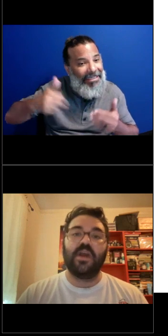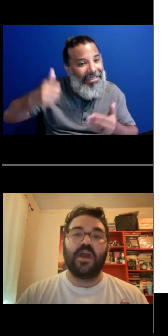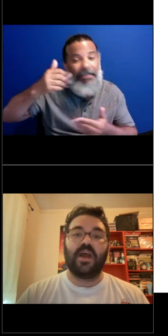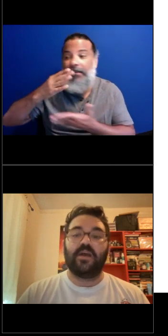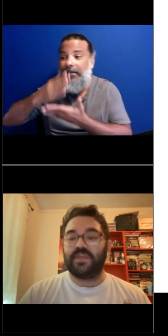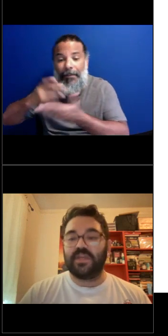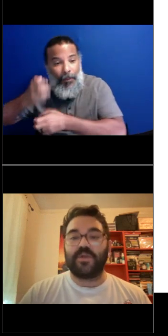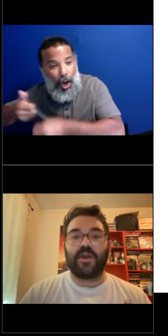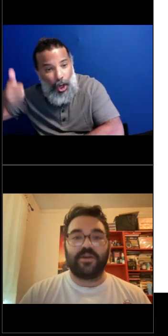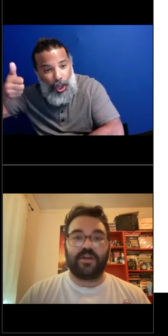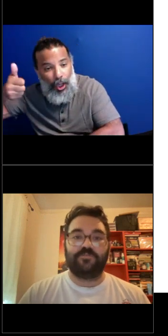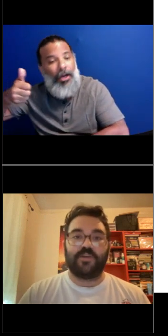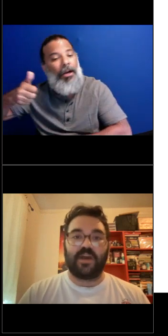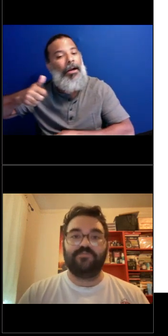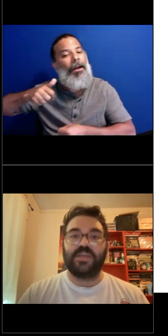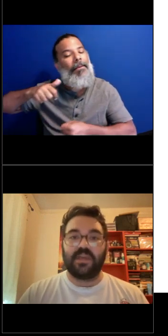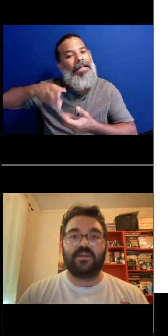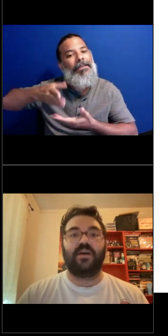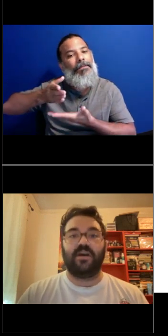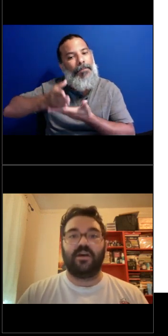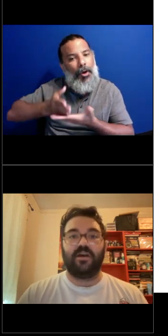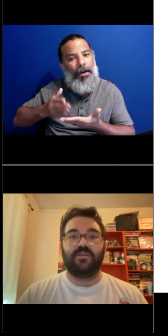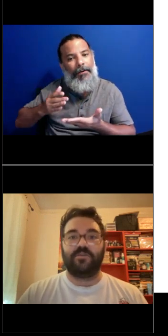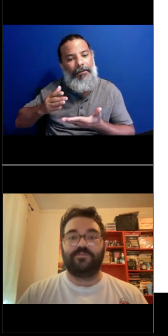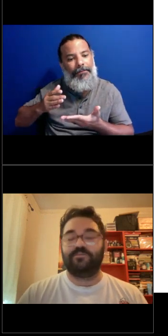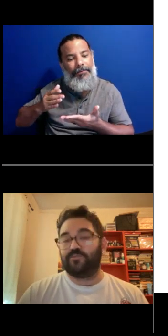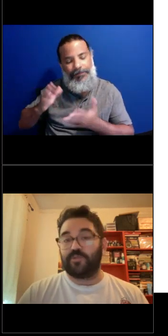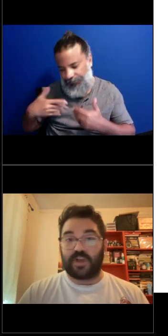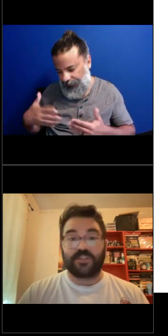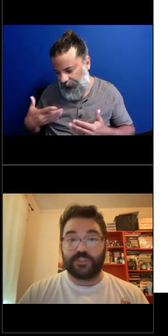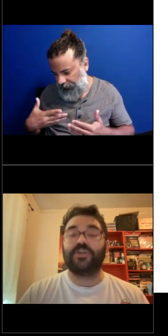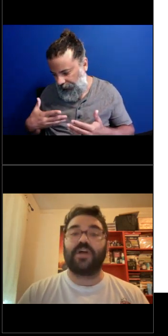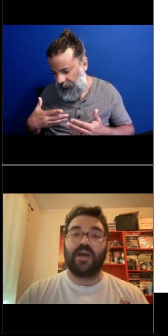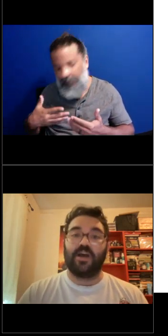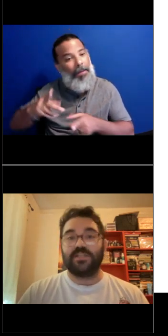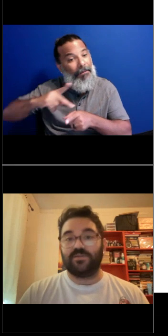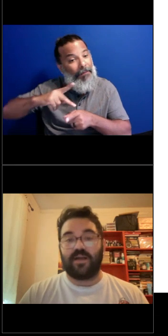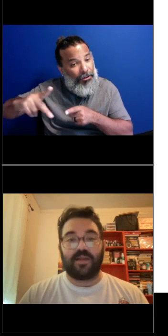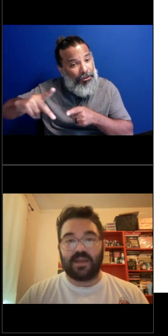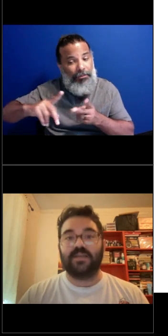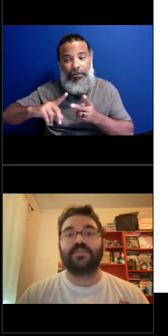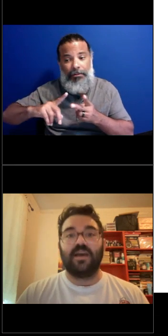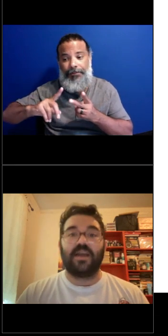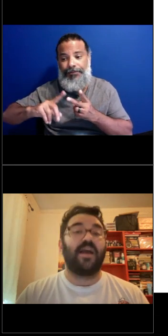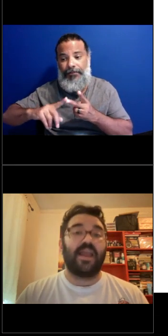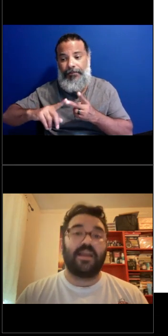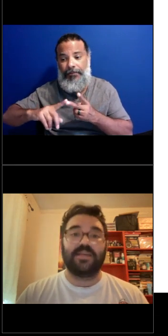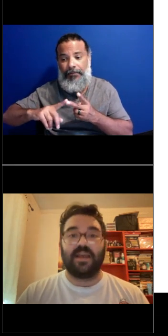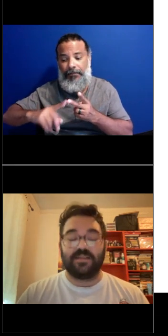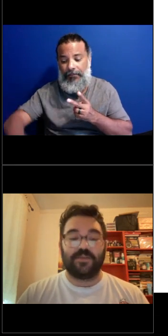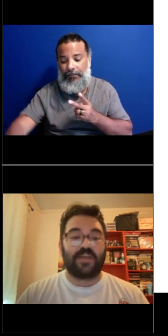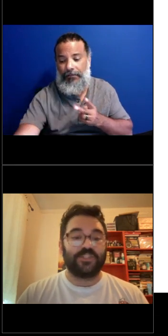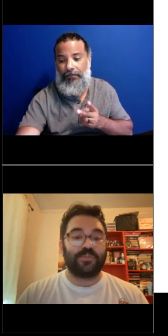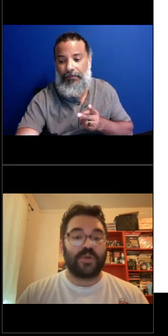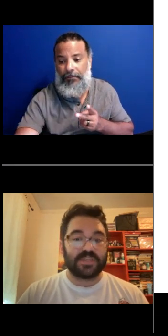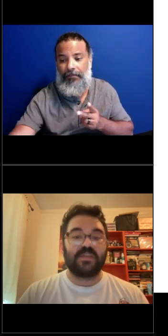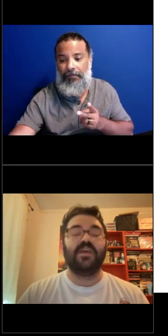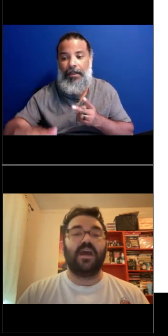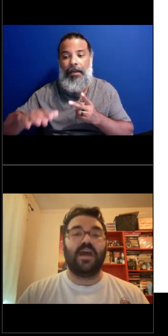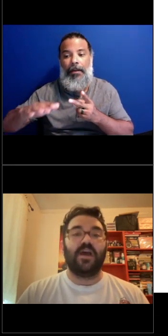harder, but that it's part of being a professional, as well as a kind and